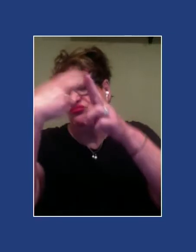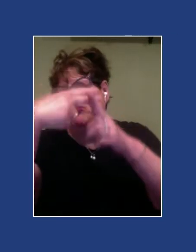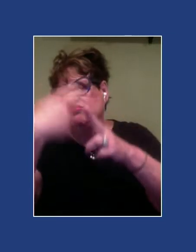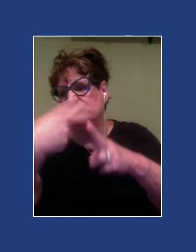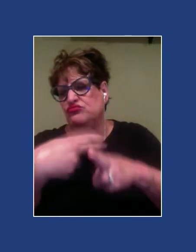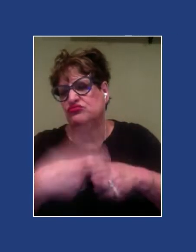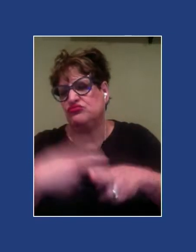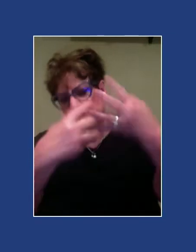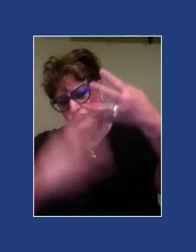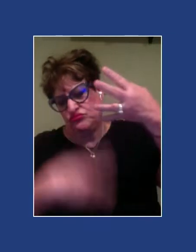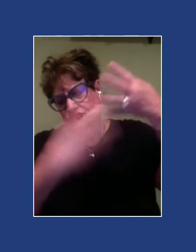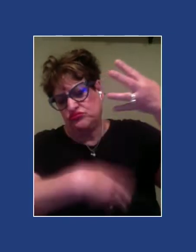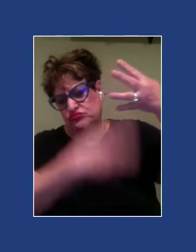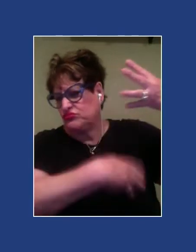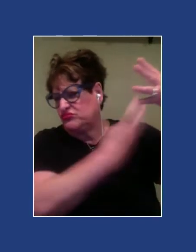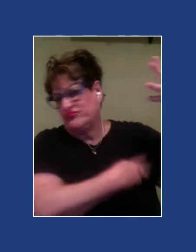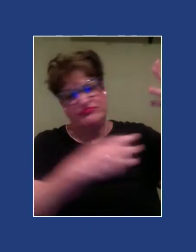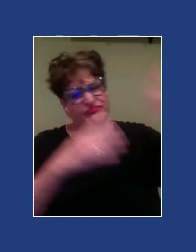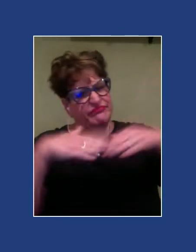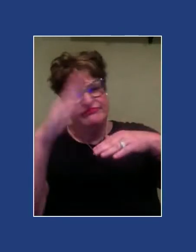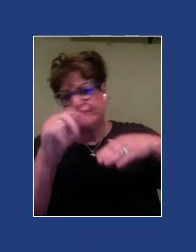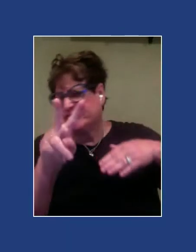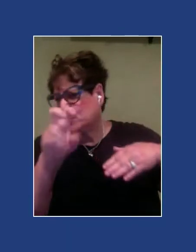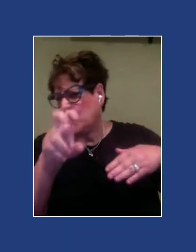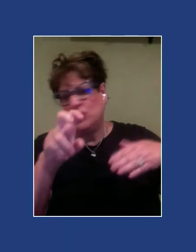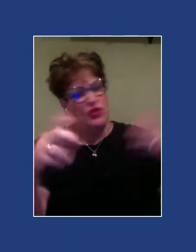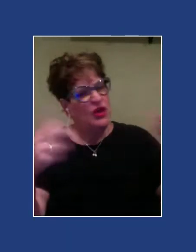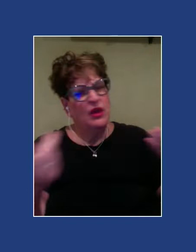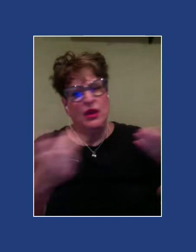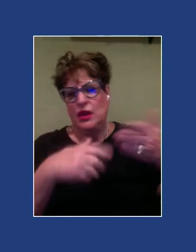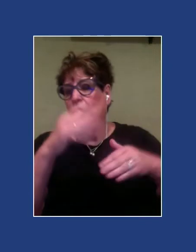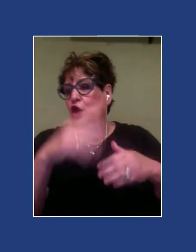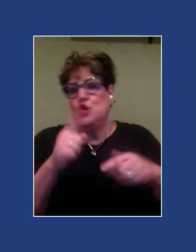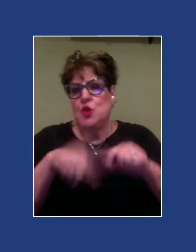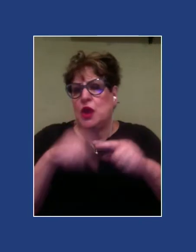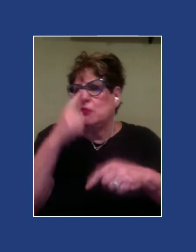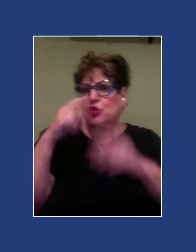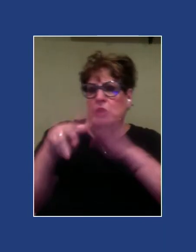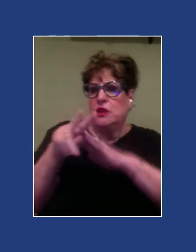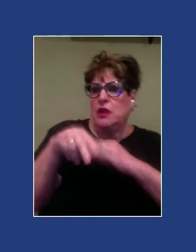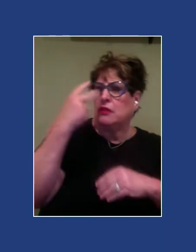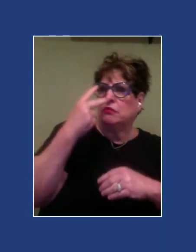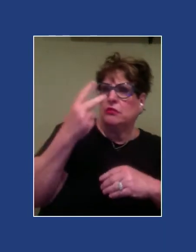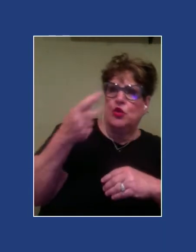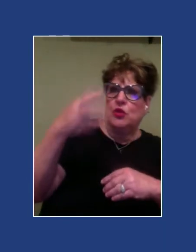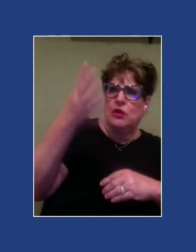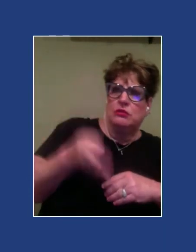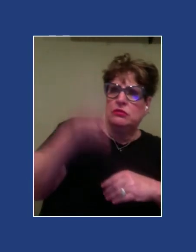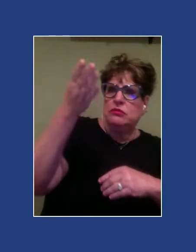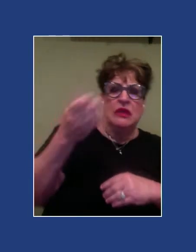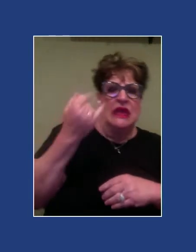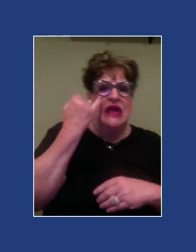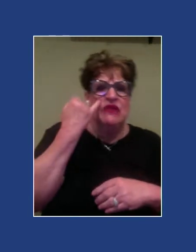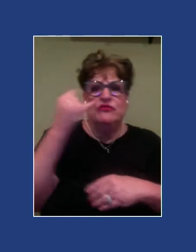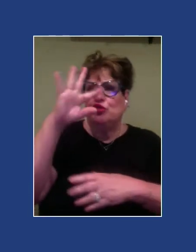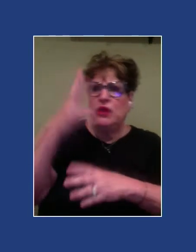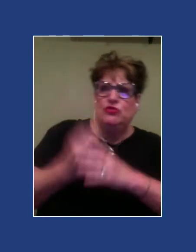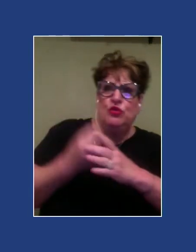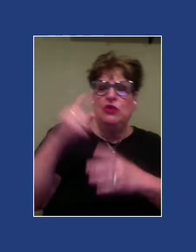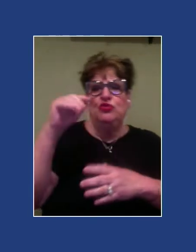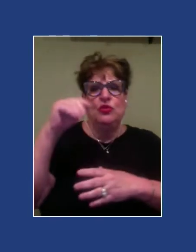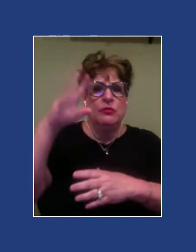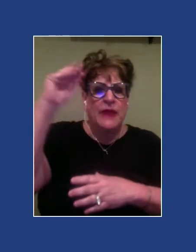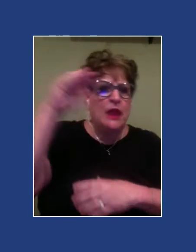the full range of sexual orientations. You can't predict somebody's sexual orientation based on the fact that they're, say, a transgender woman or a transgender man.